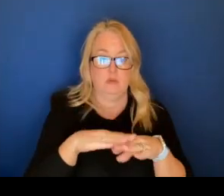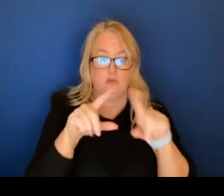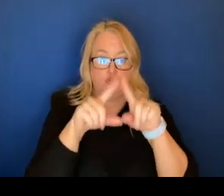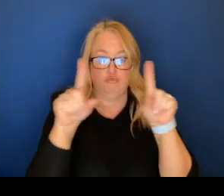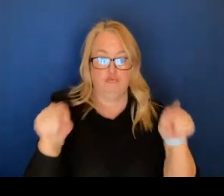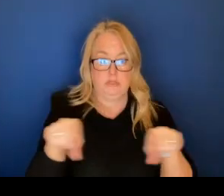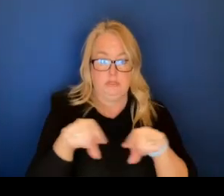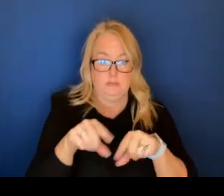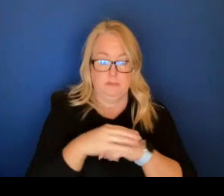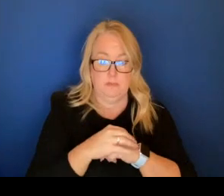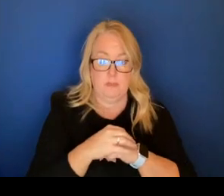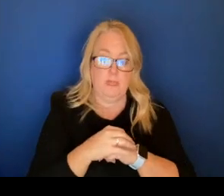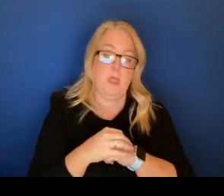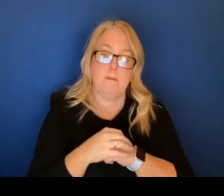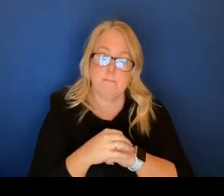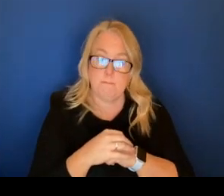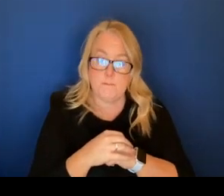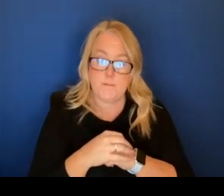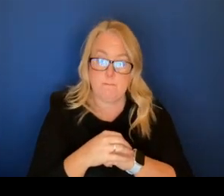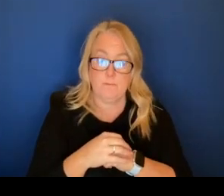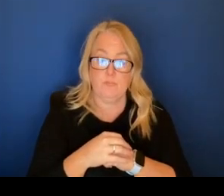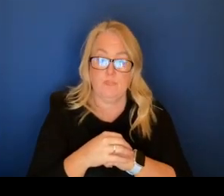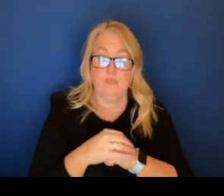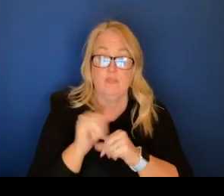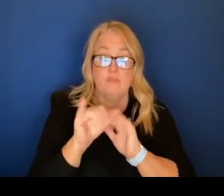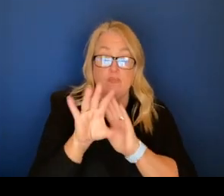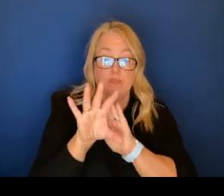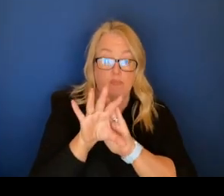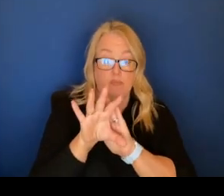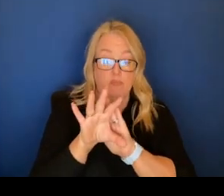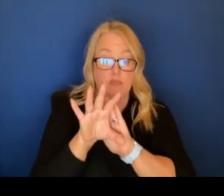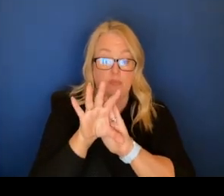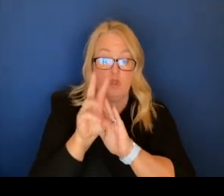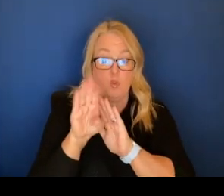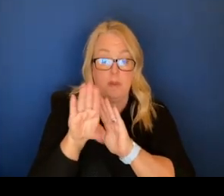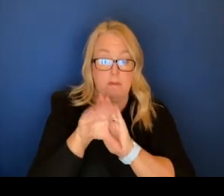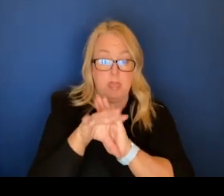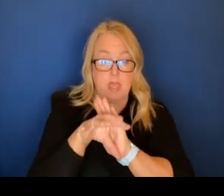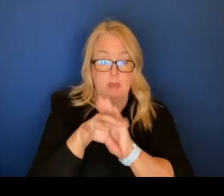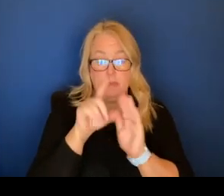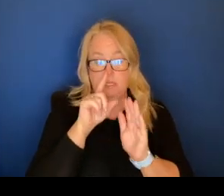screen. The webcam function should be disabled.